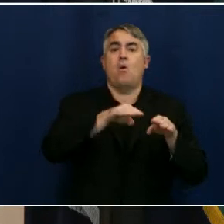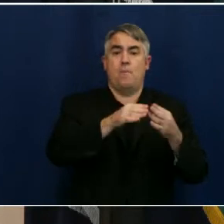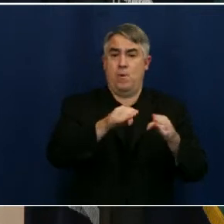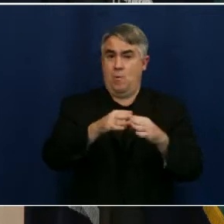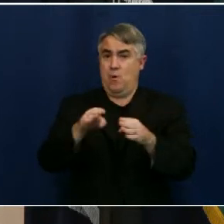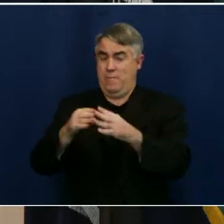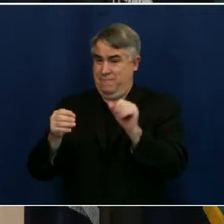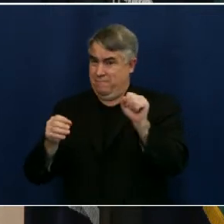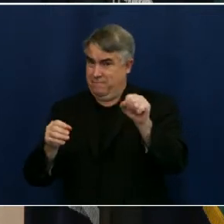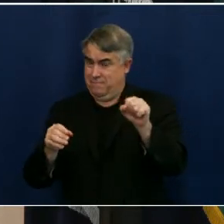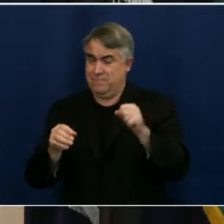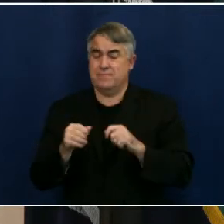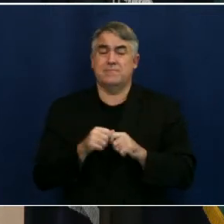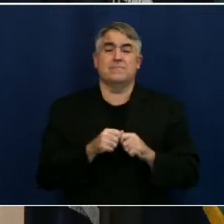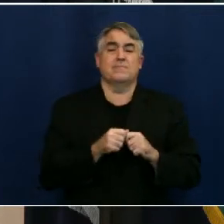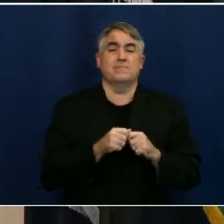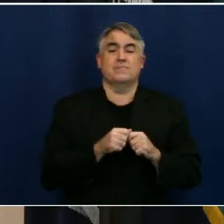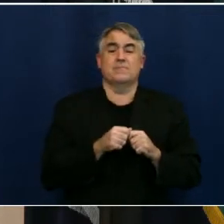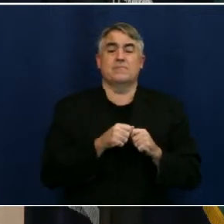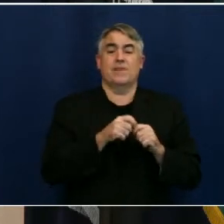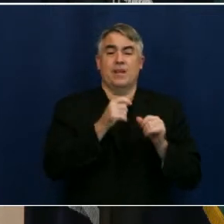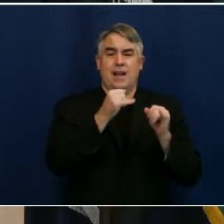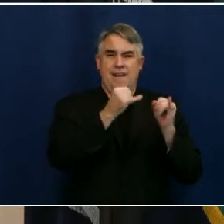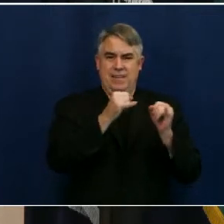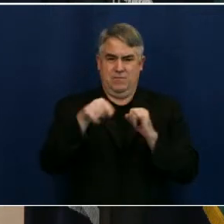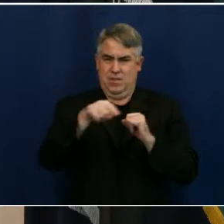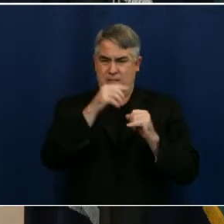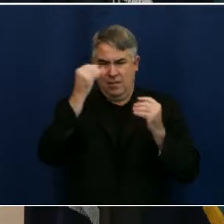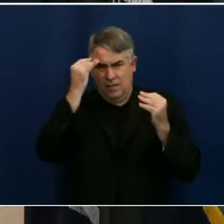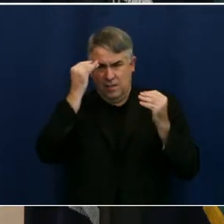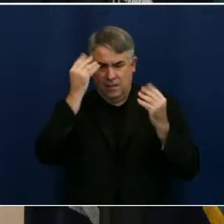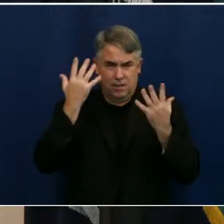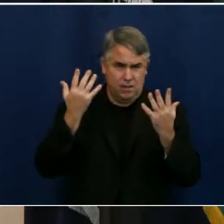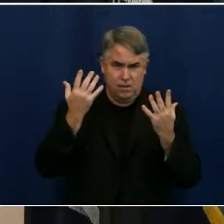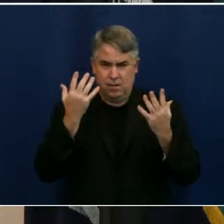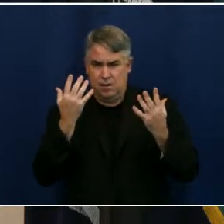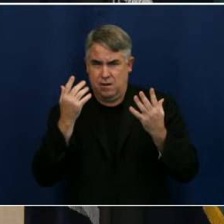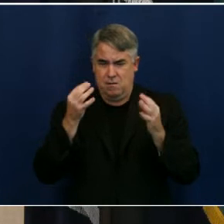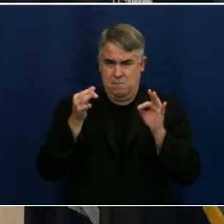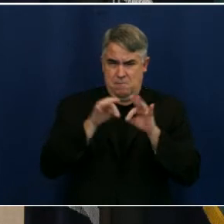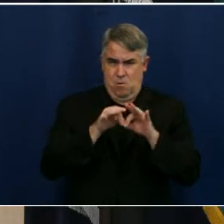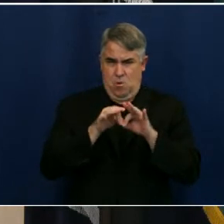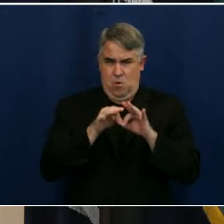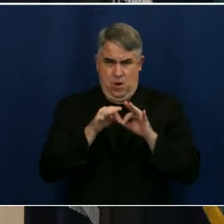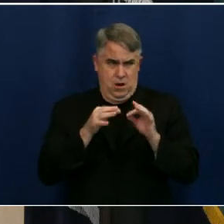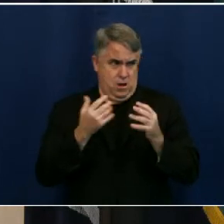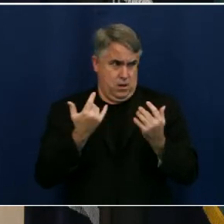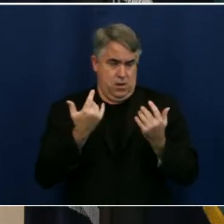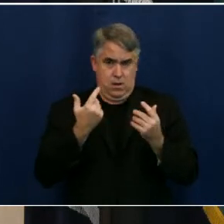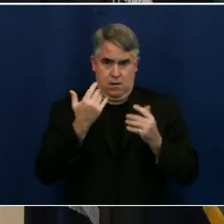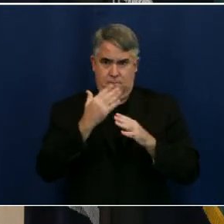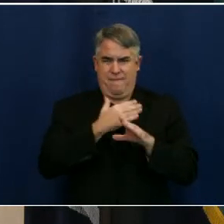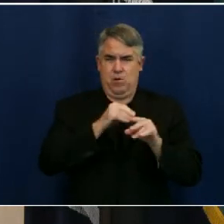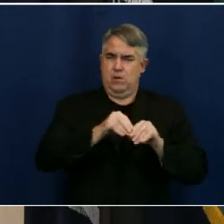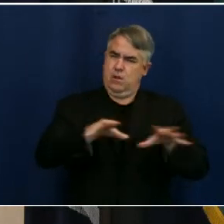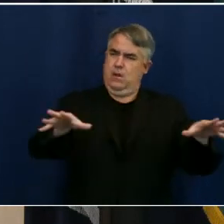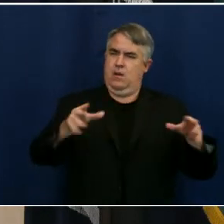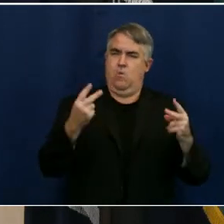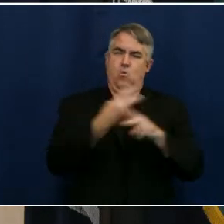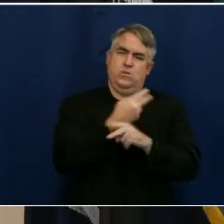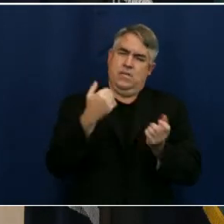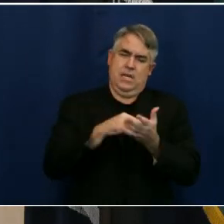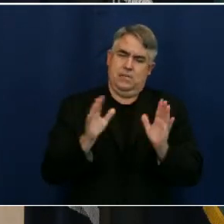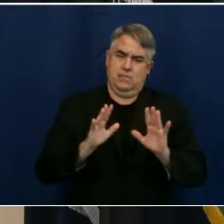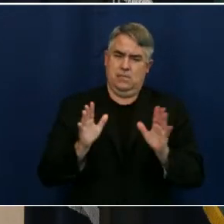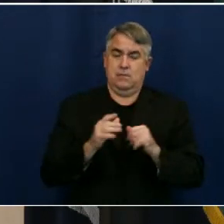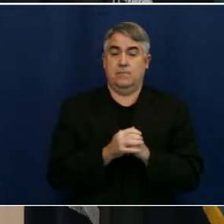to recommit and refocus on what we're doing. We are administering vaccines daily, and that is certainly going to help, but we need to stay safe in order